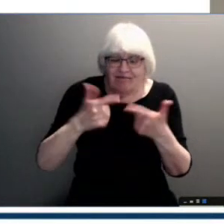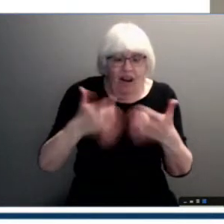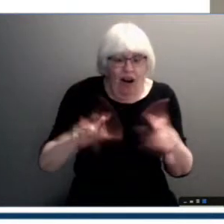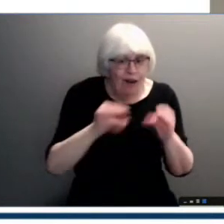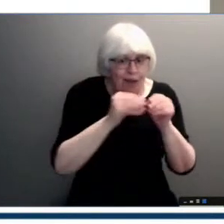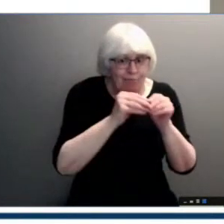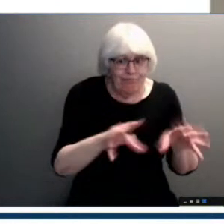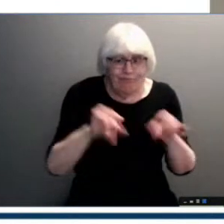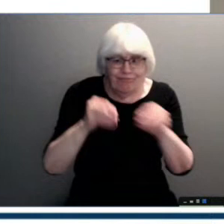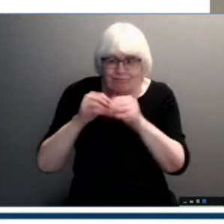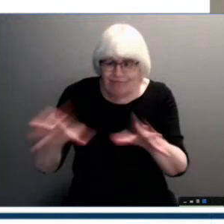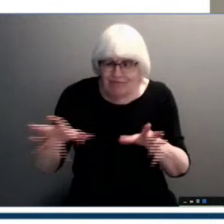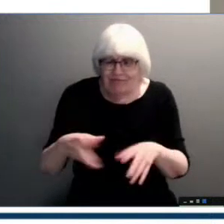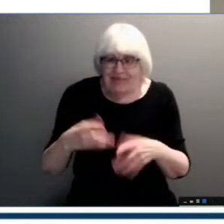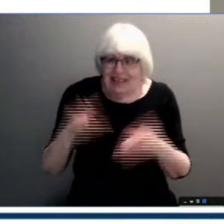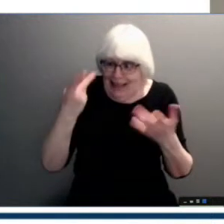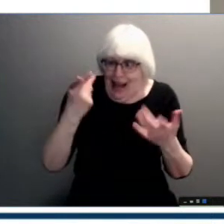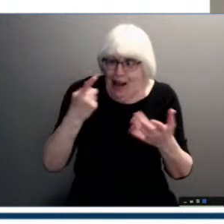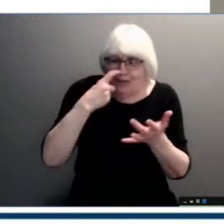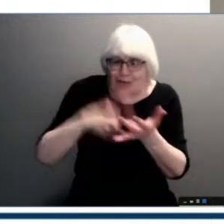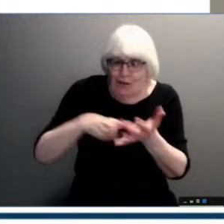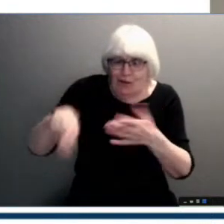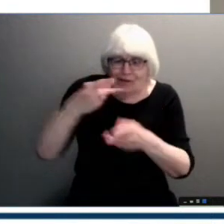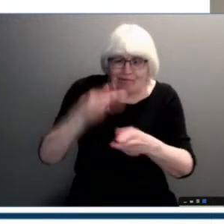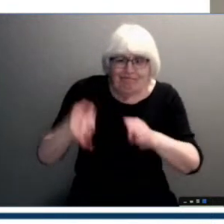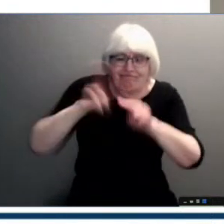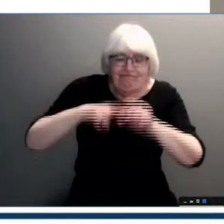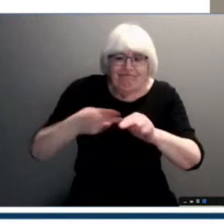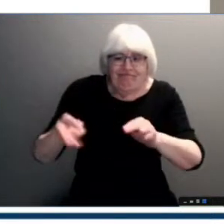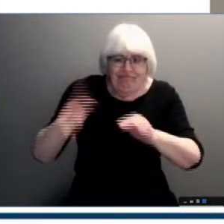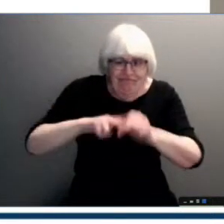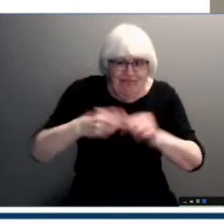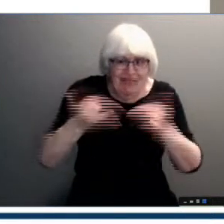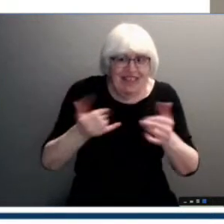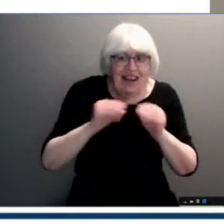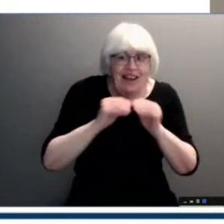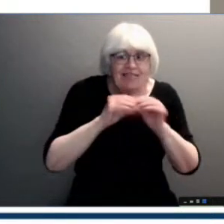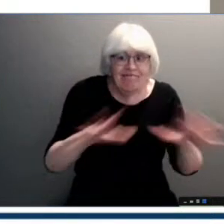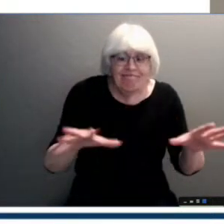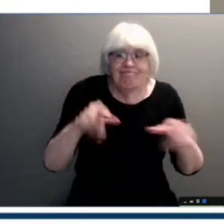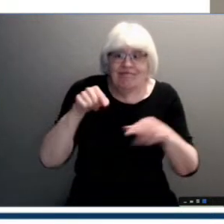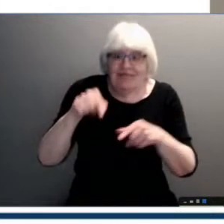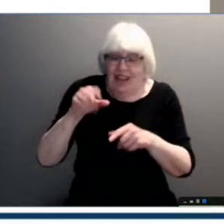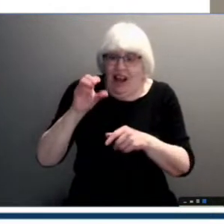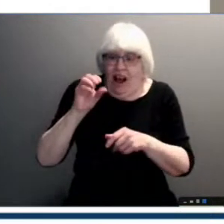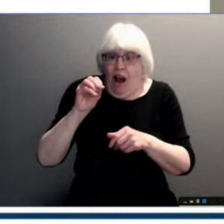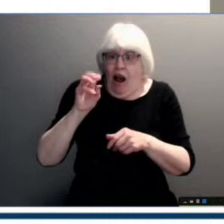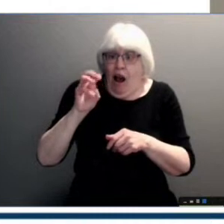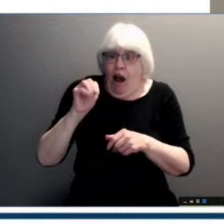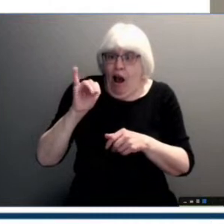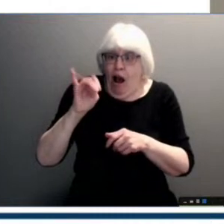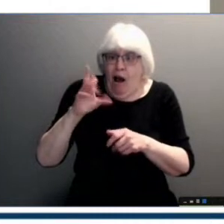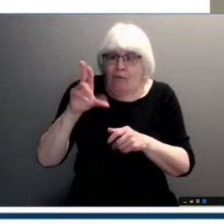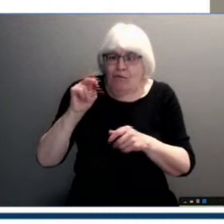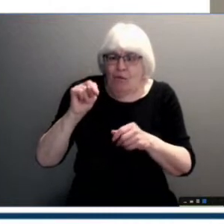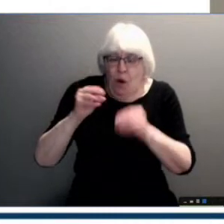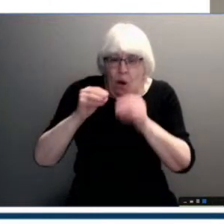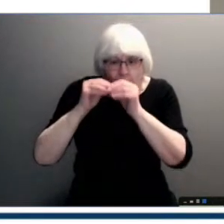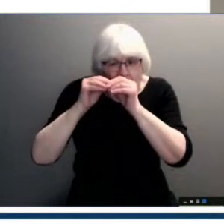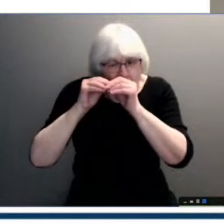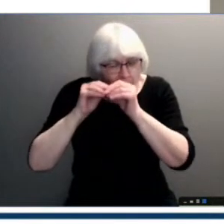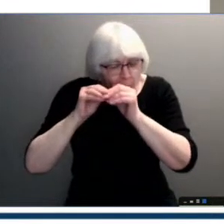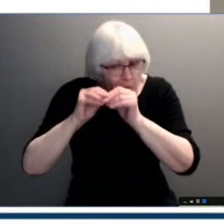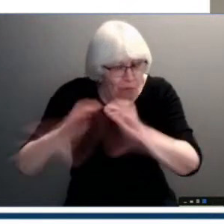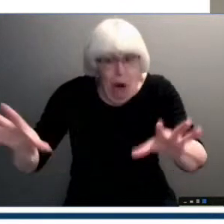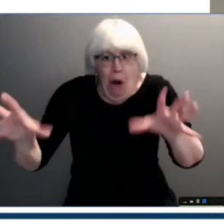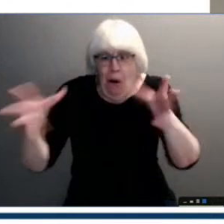have. Omicron is spreading faster and easier than any other variant. Thankfully, what we're seeing so far and